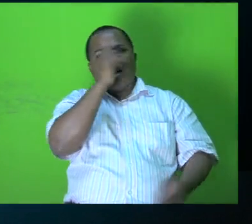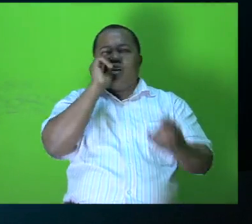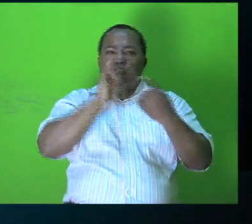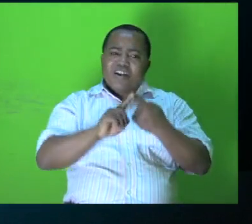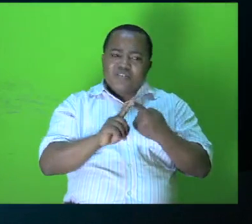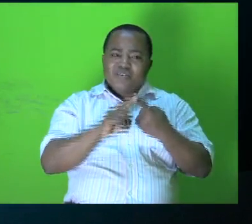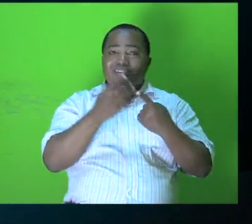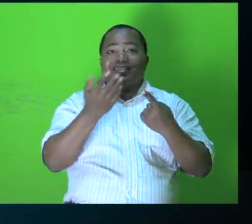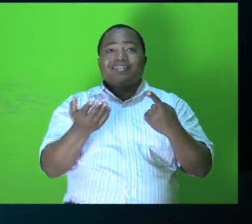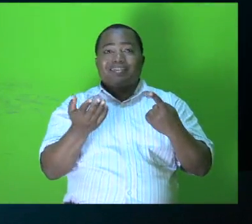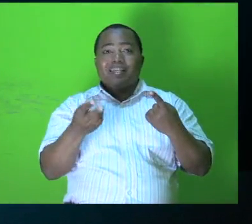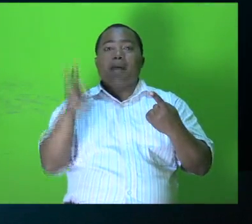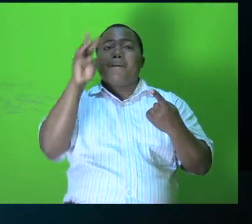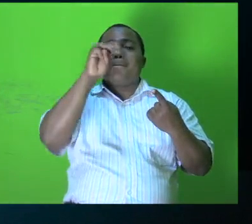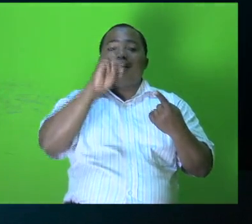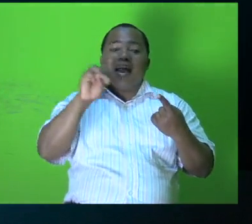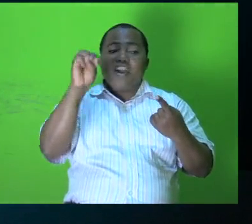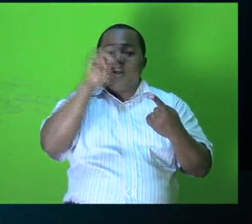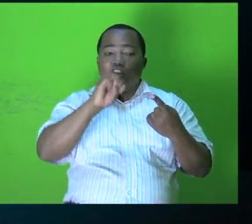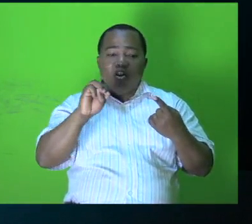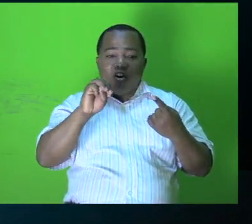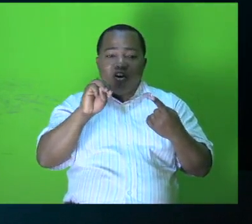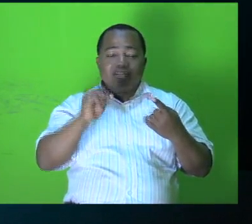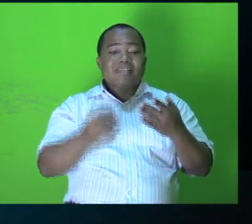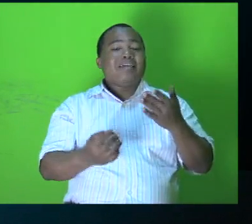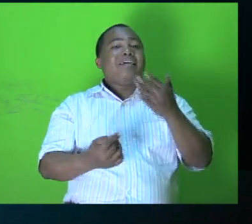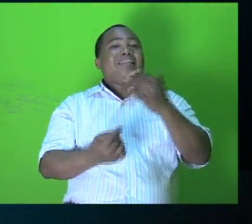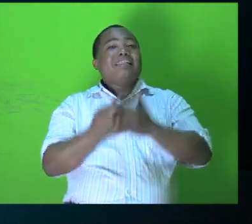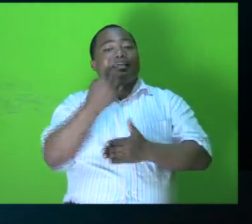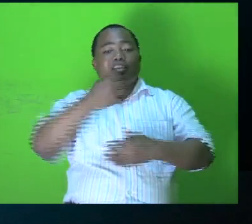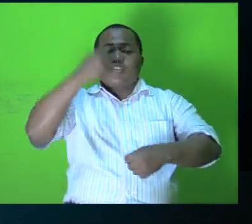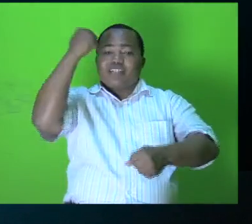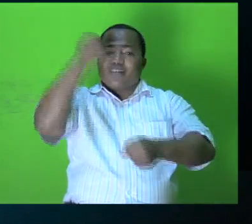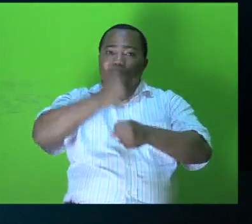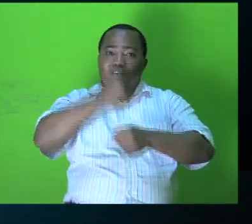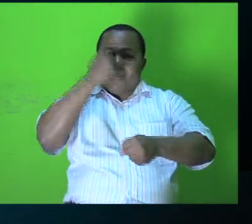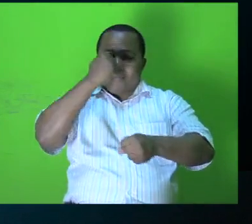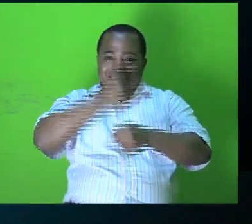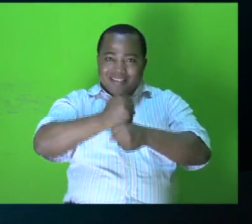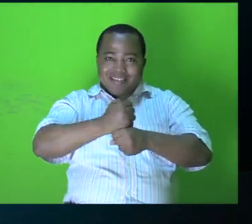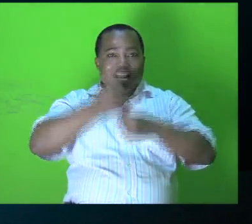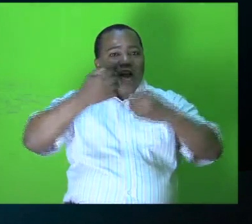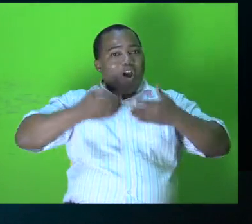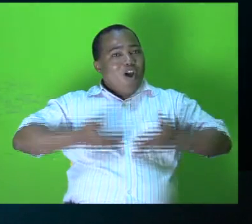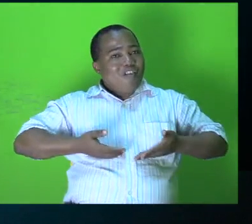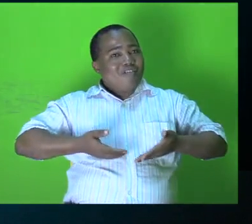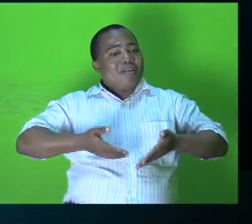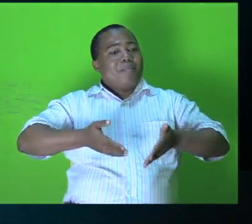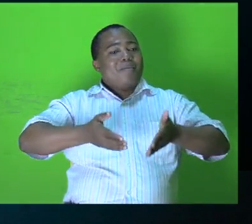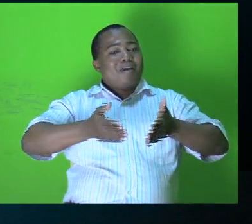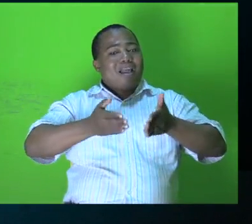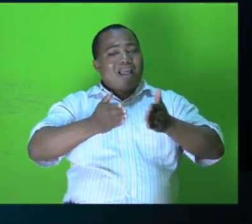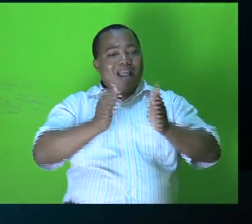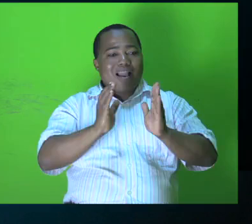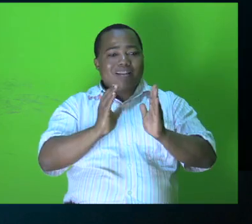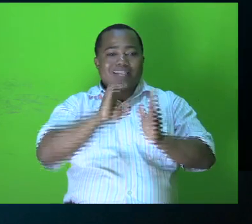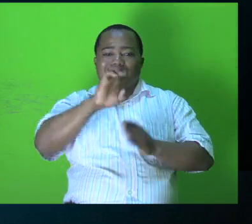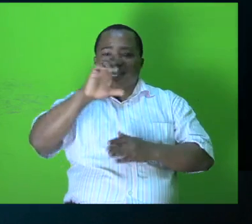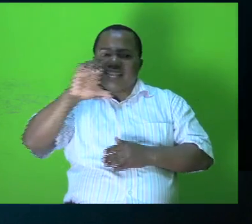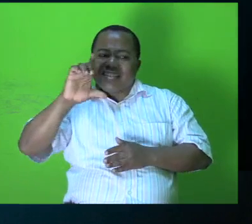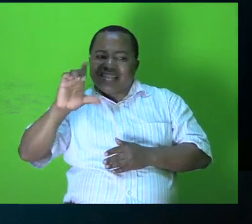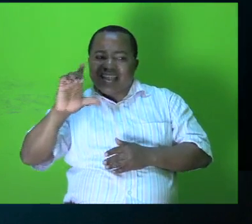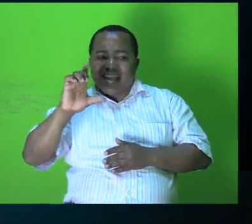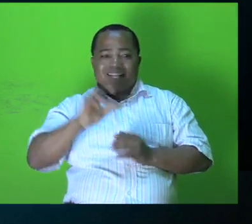is meiosis leads to the formation of gametes.